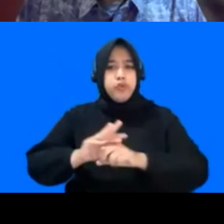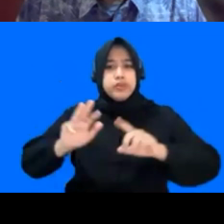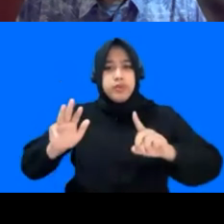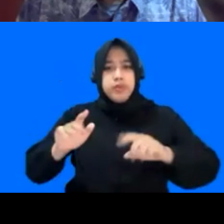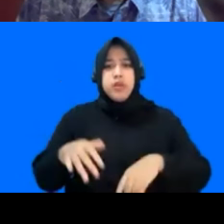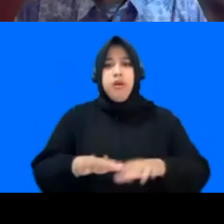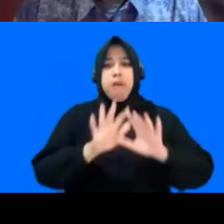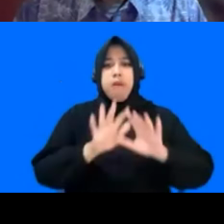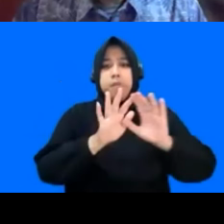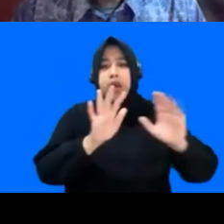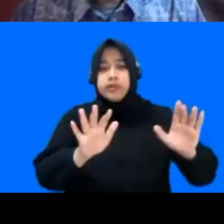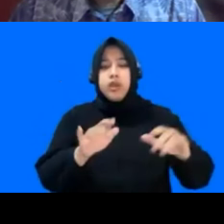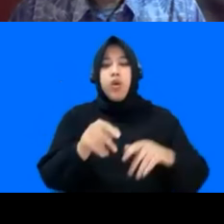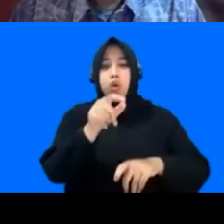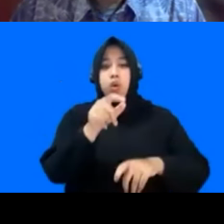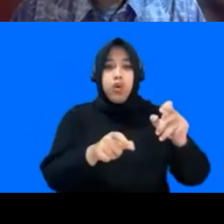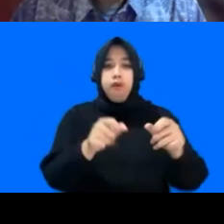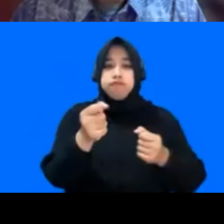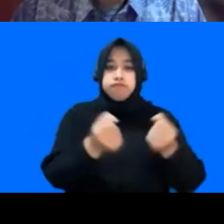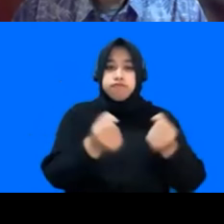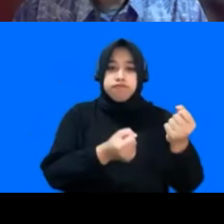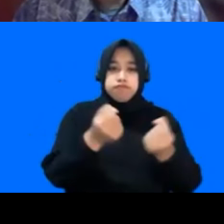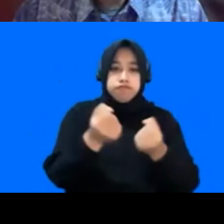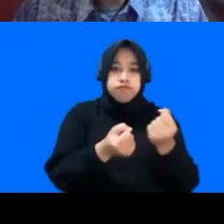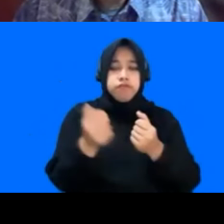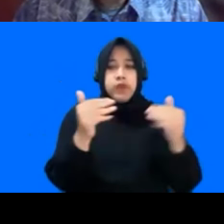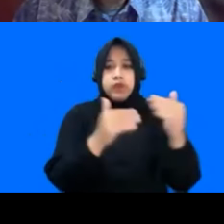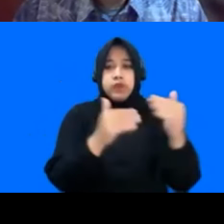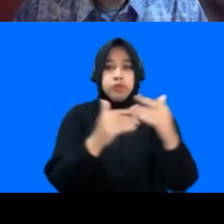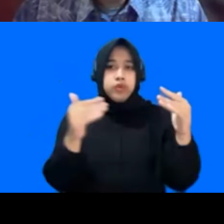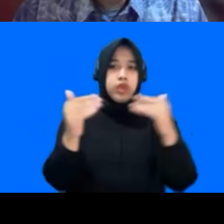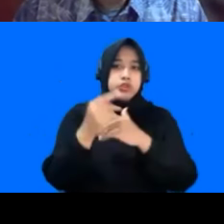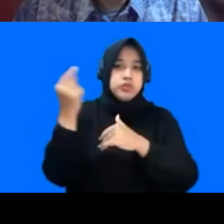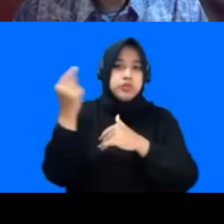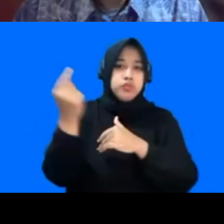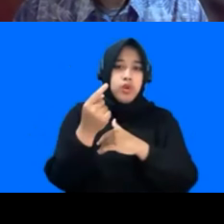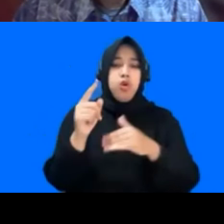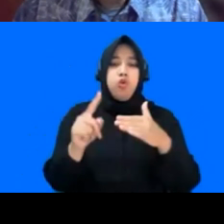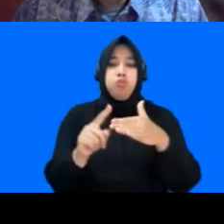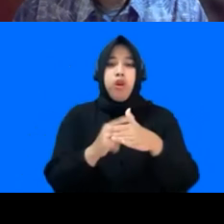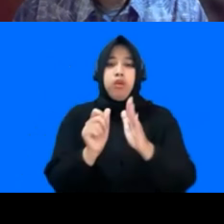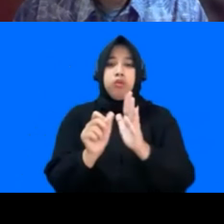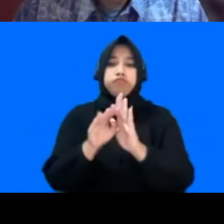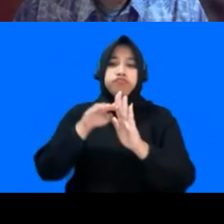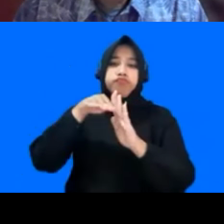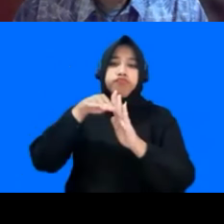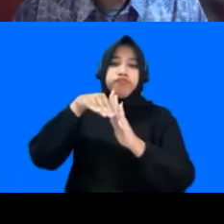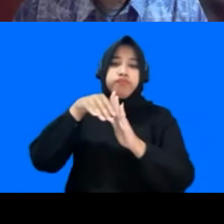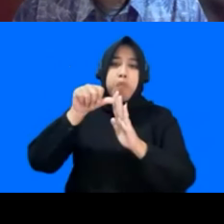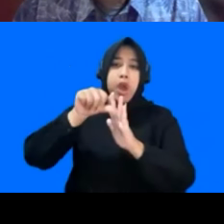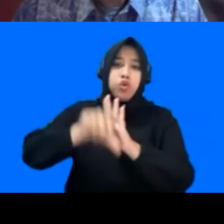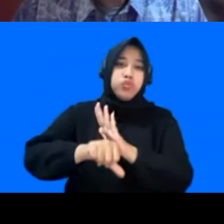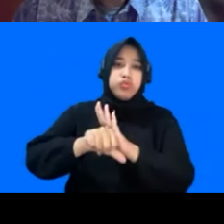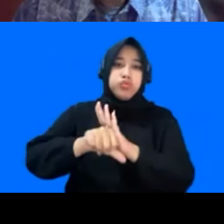bankrupt. People were unable to travel, and many lost jobs and their businesses went